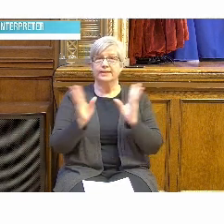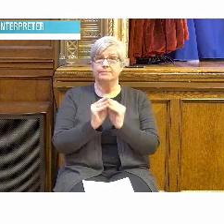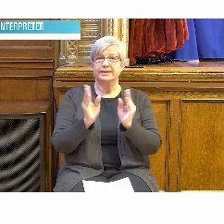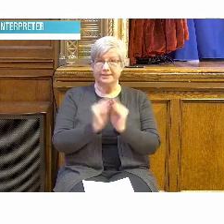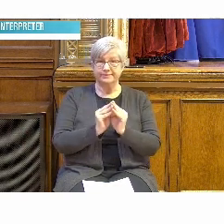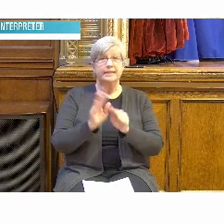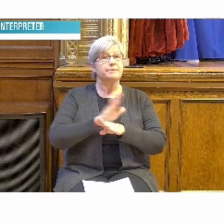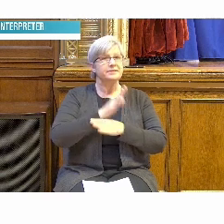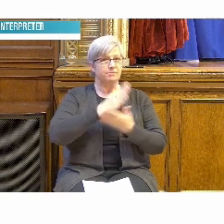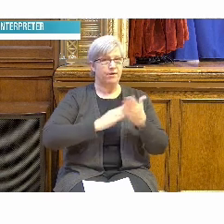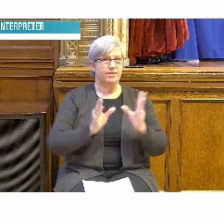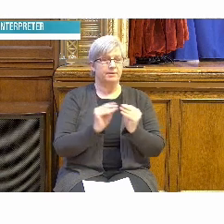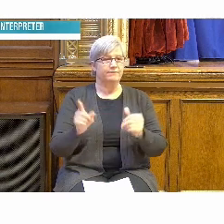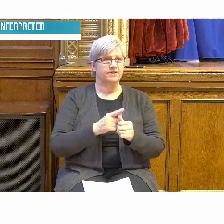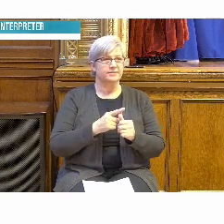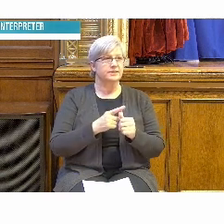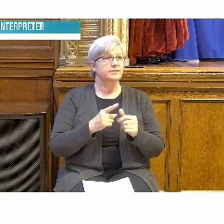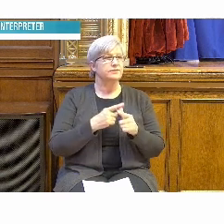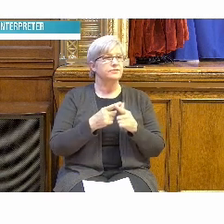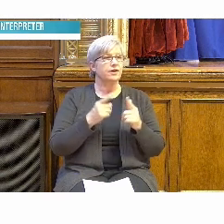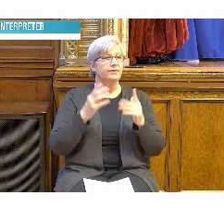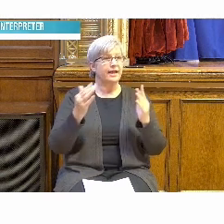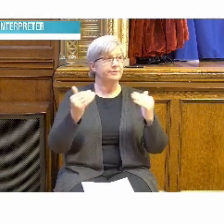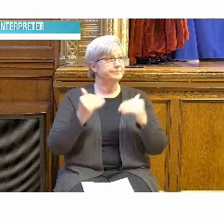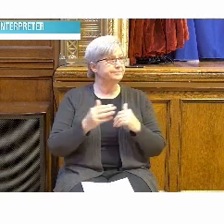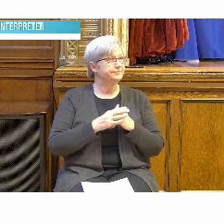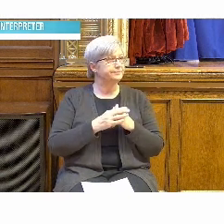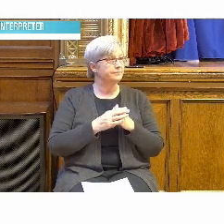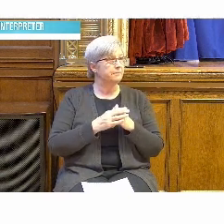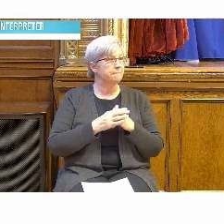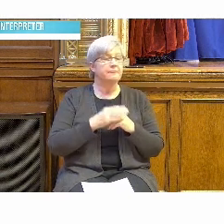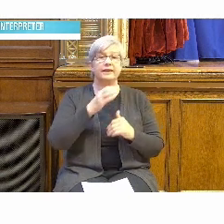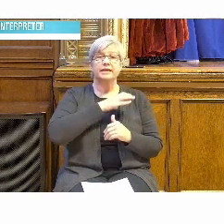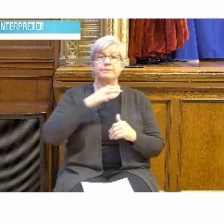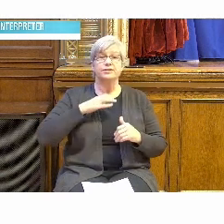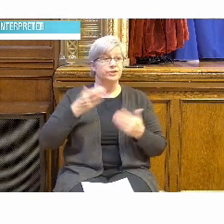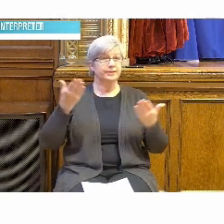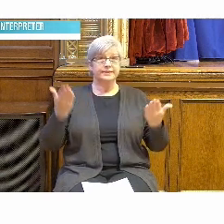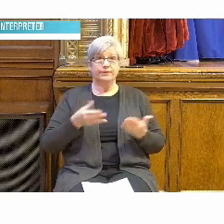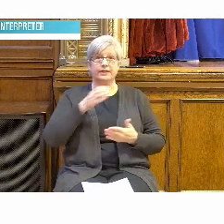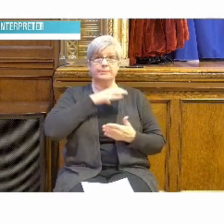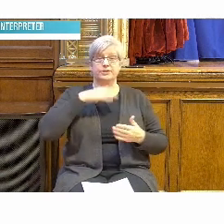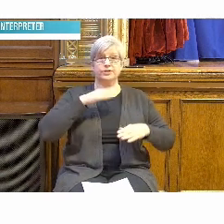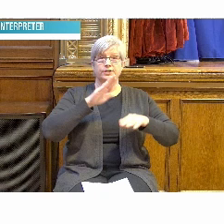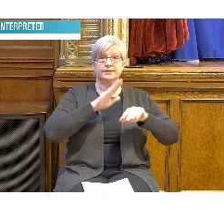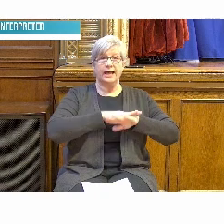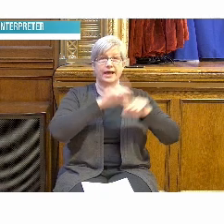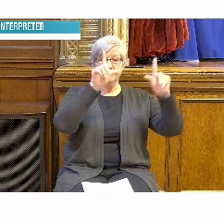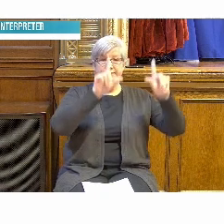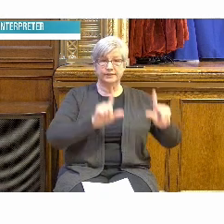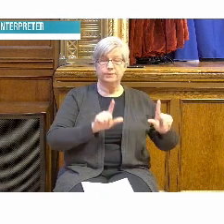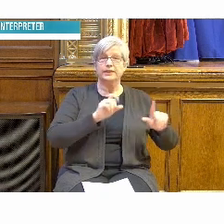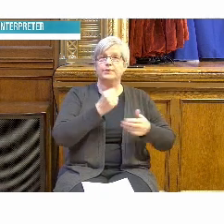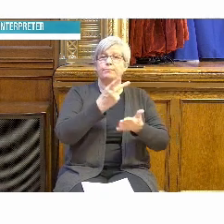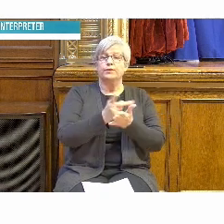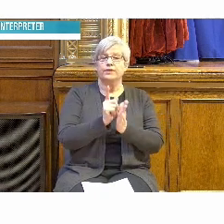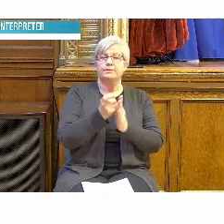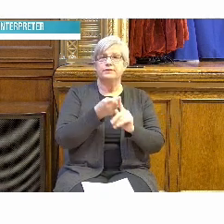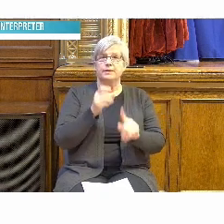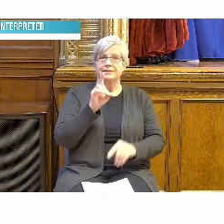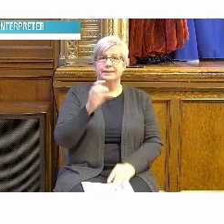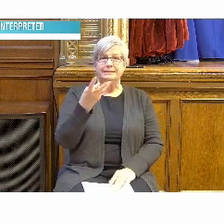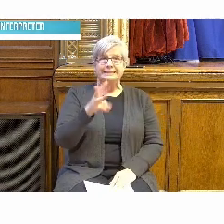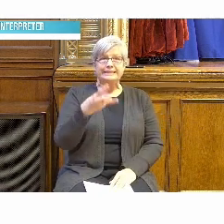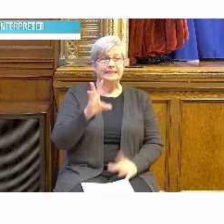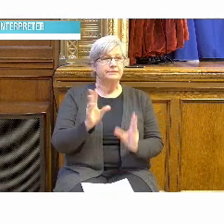our business meeting. And so with that, commissioners that are on the call, we need to approve the minutes from the December 16th